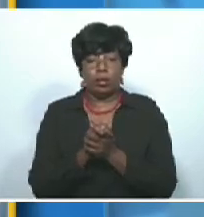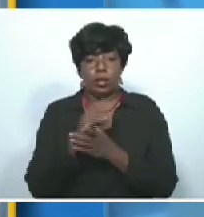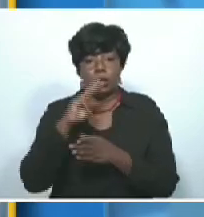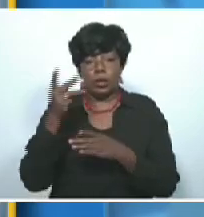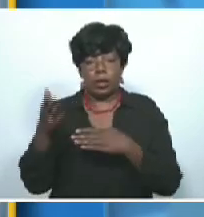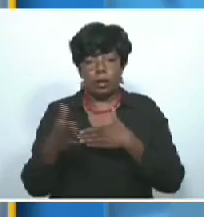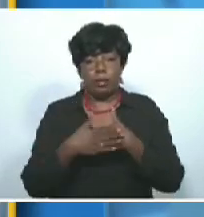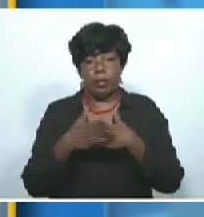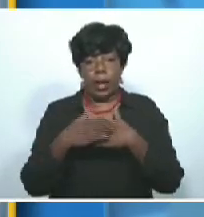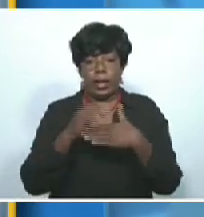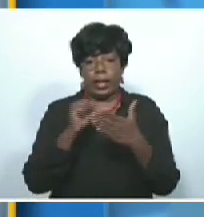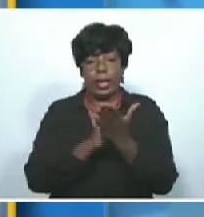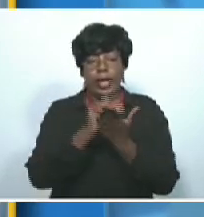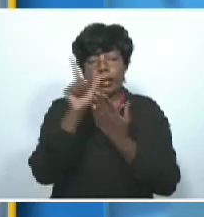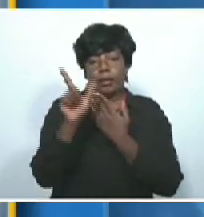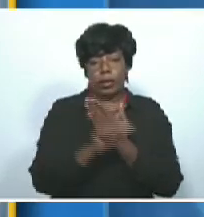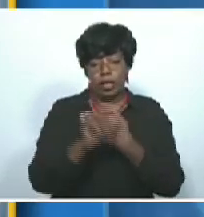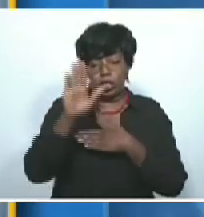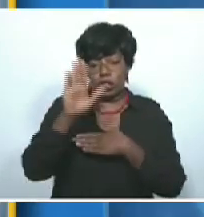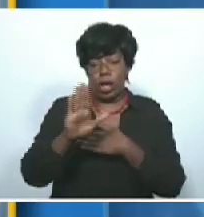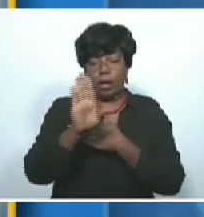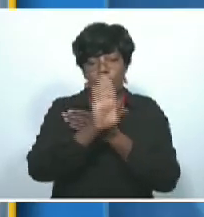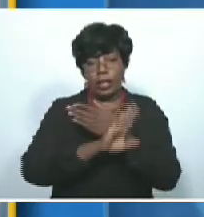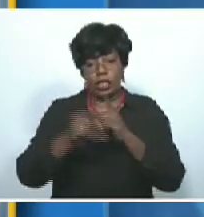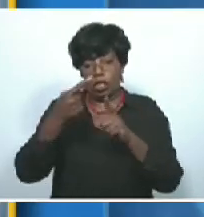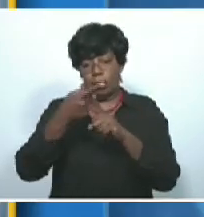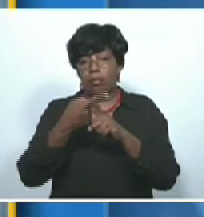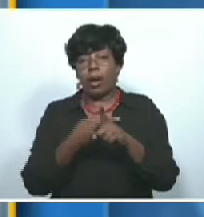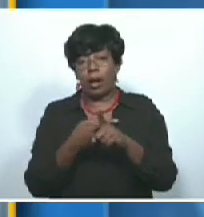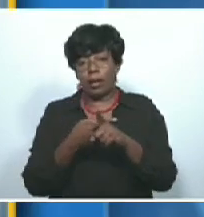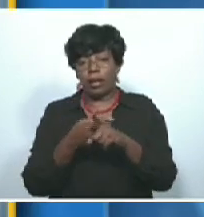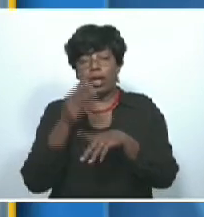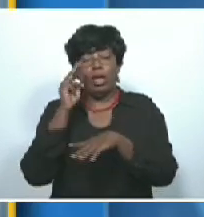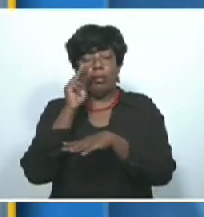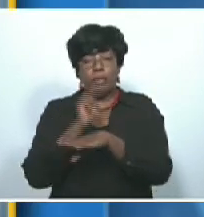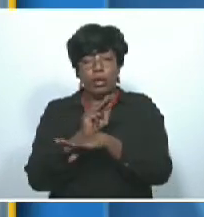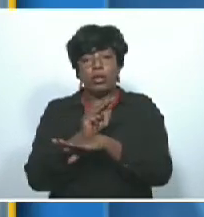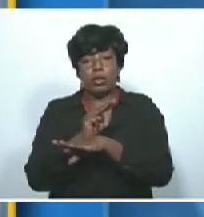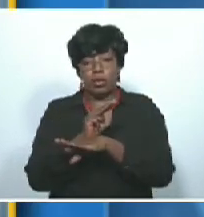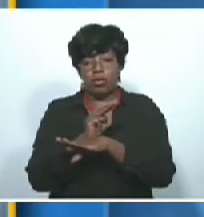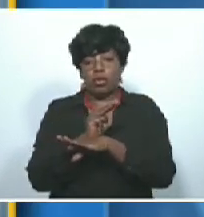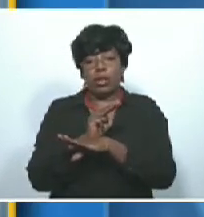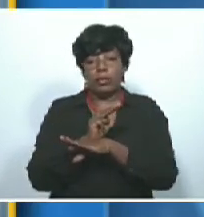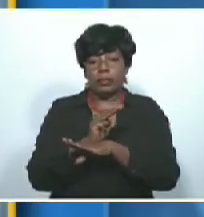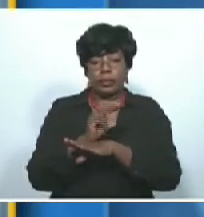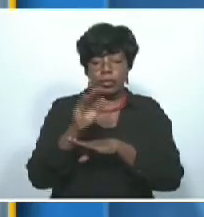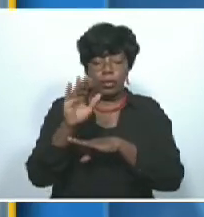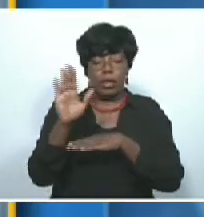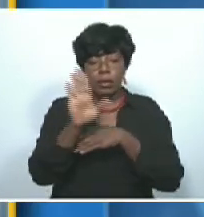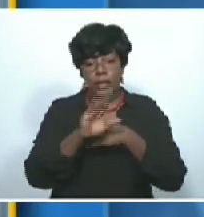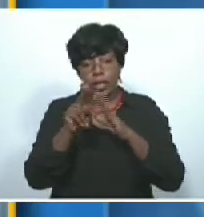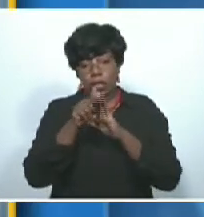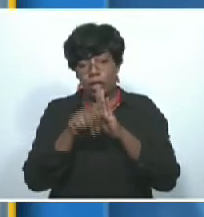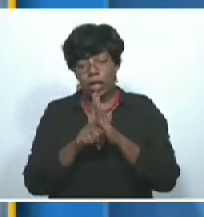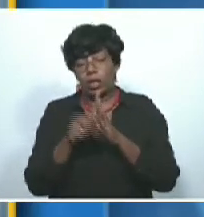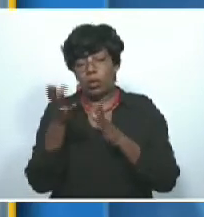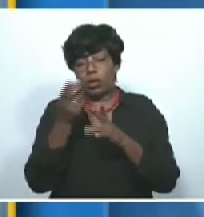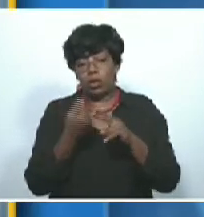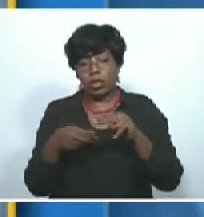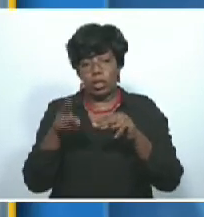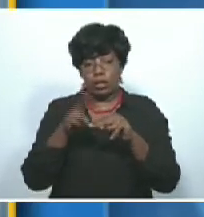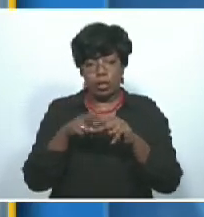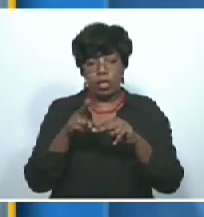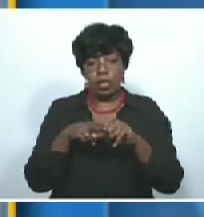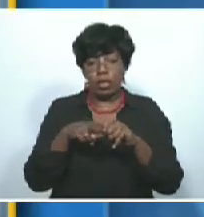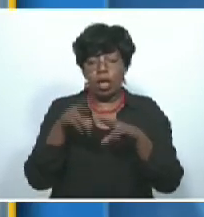Welcome back. April is Child Protection Month, and the Ministry of Social Services and Urban Development would like to see an increase in the number of adoptive and